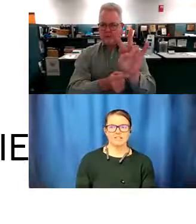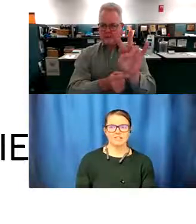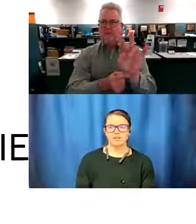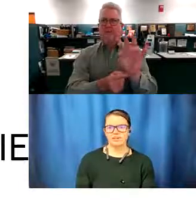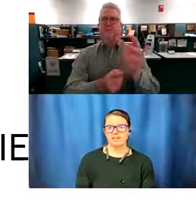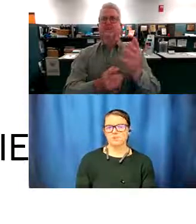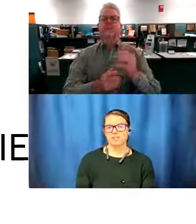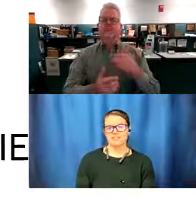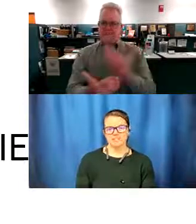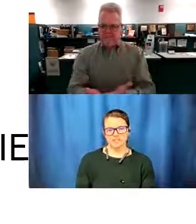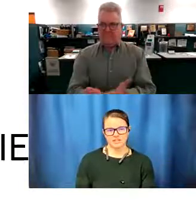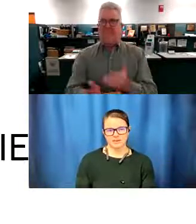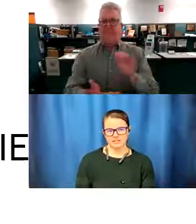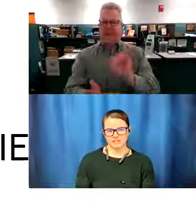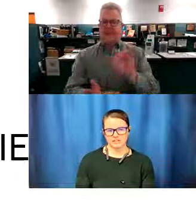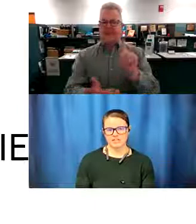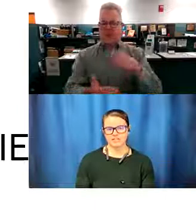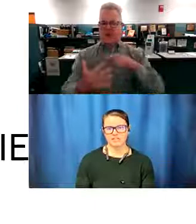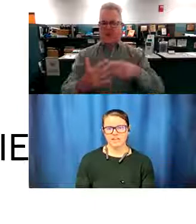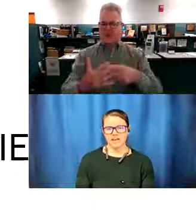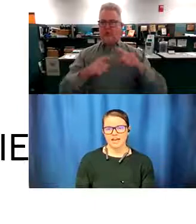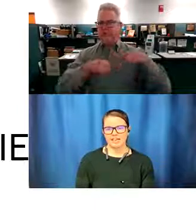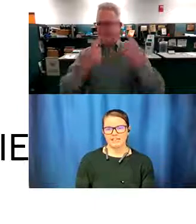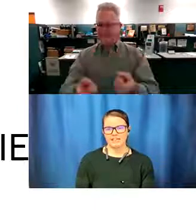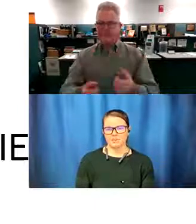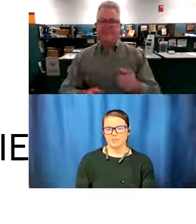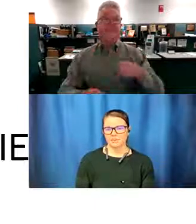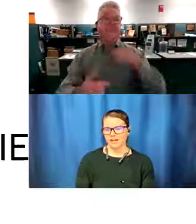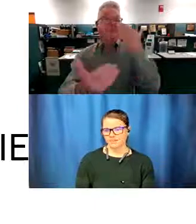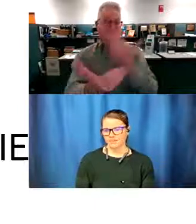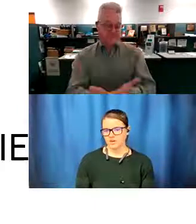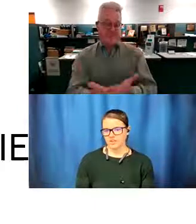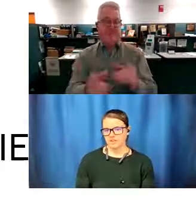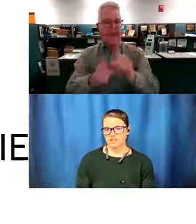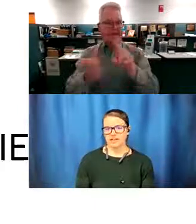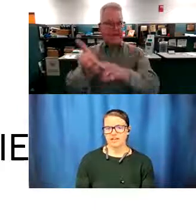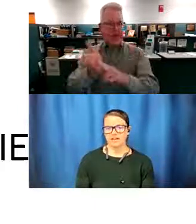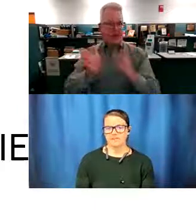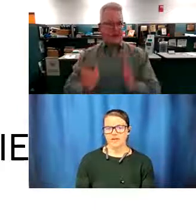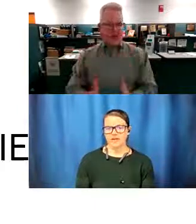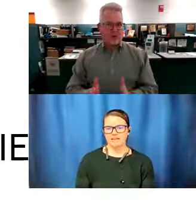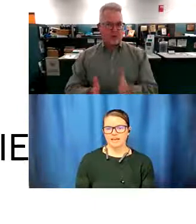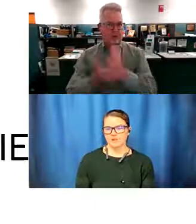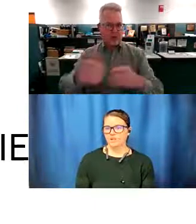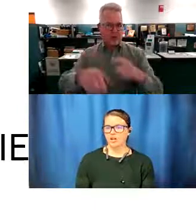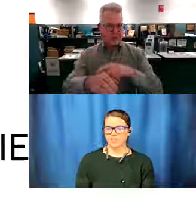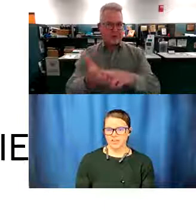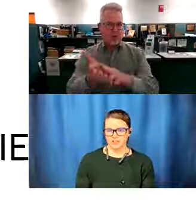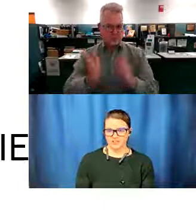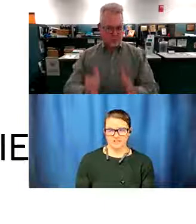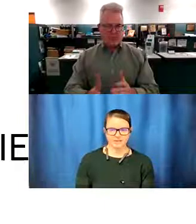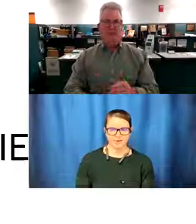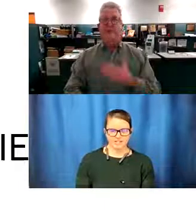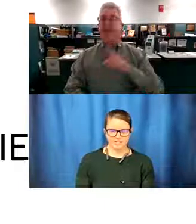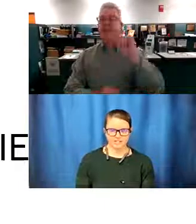And starting in 2017 is when I arrived, and that's when I started. And I was a contractor at